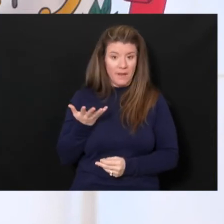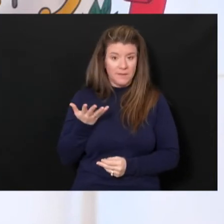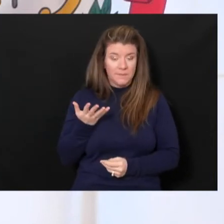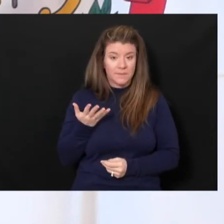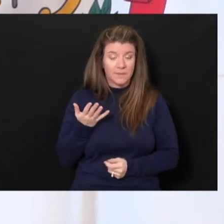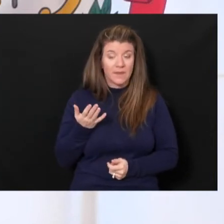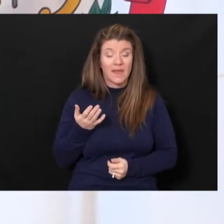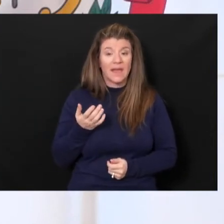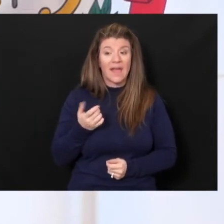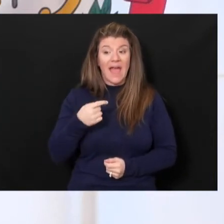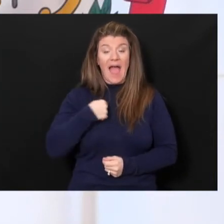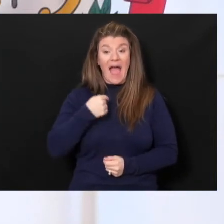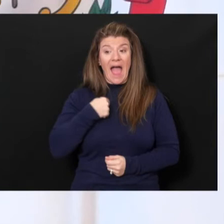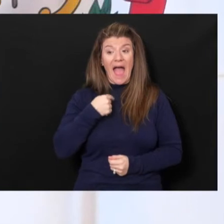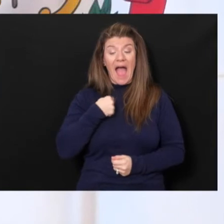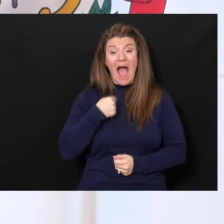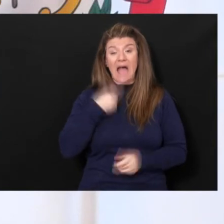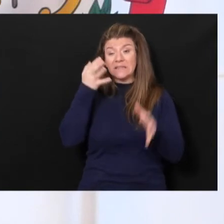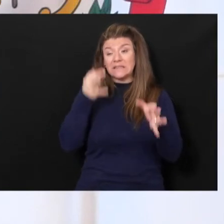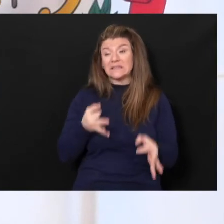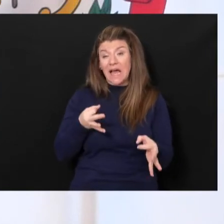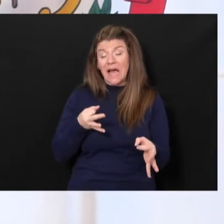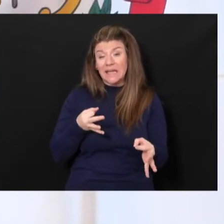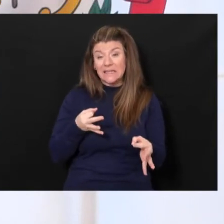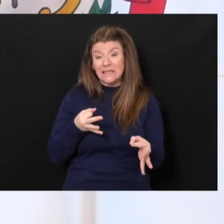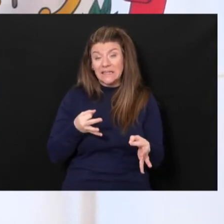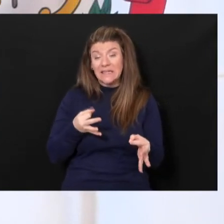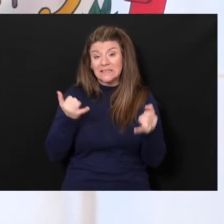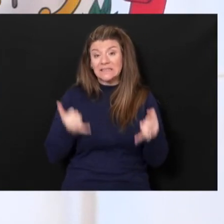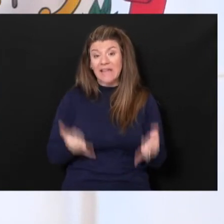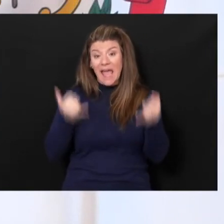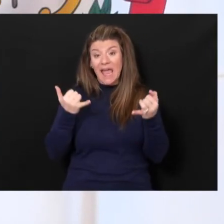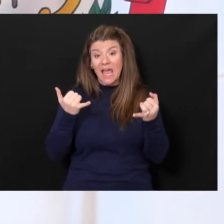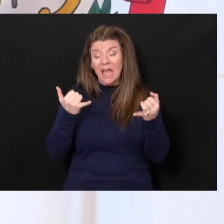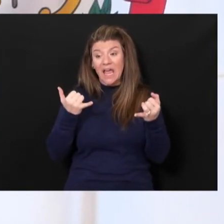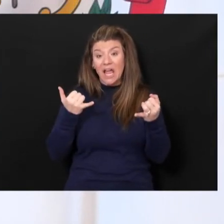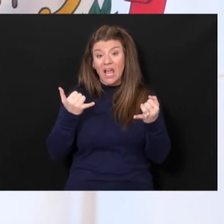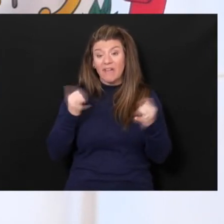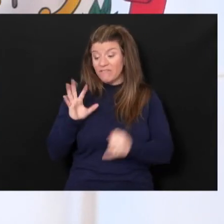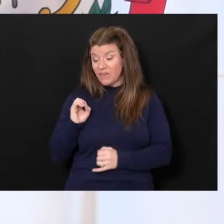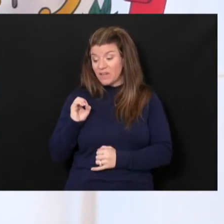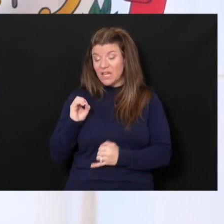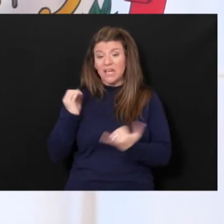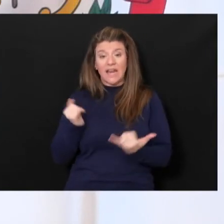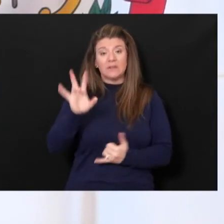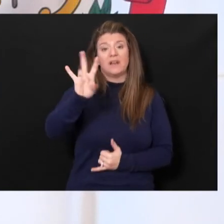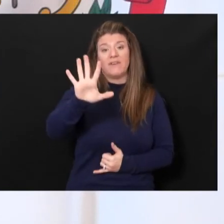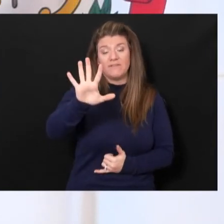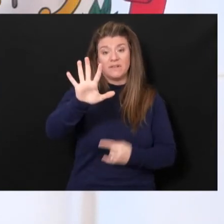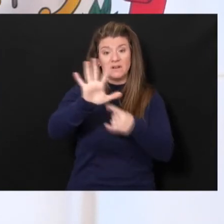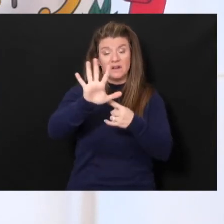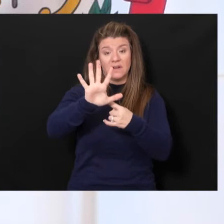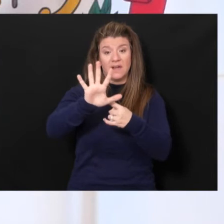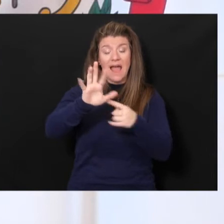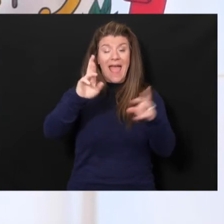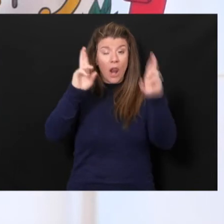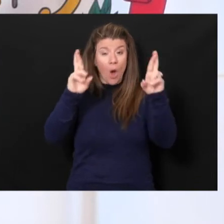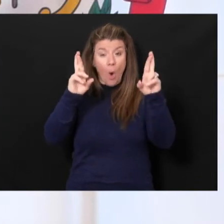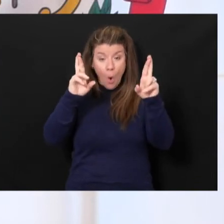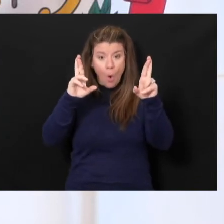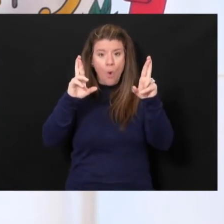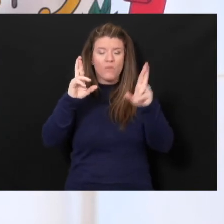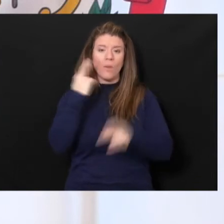I've opted out today to move this from 50 to 75%, basically. in hopes that,